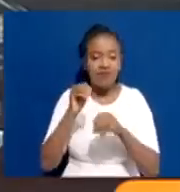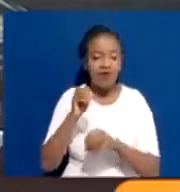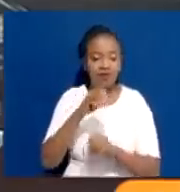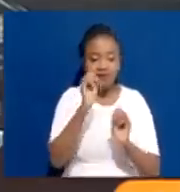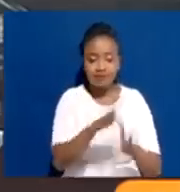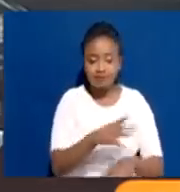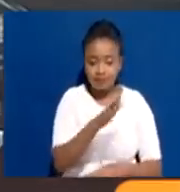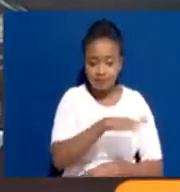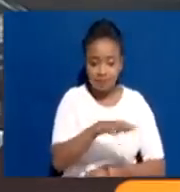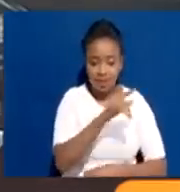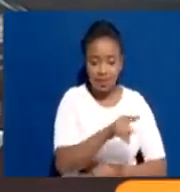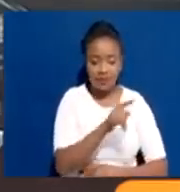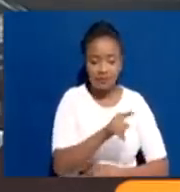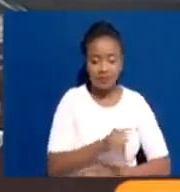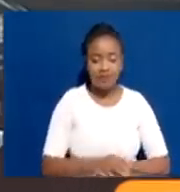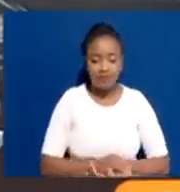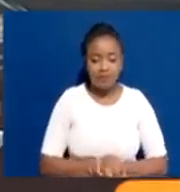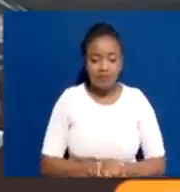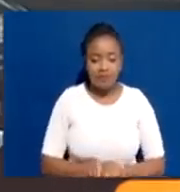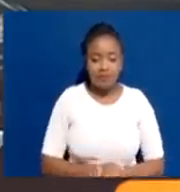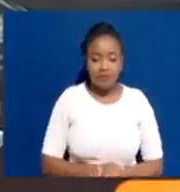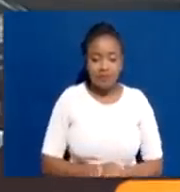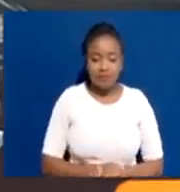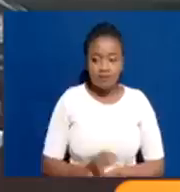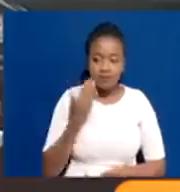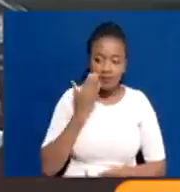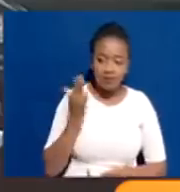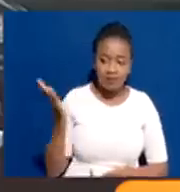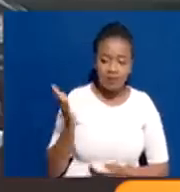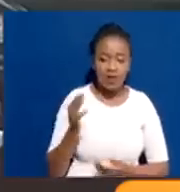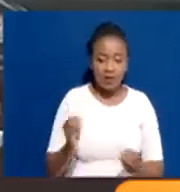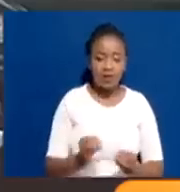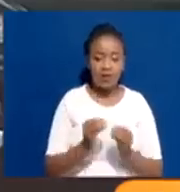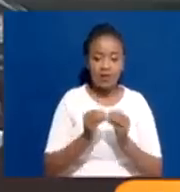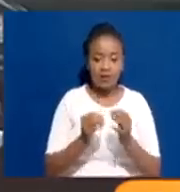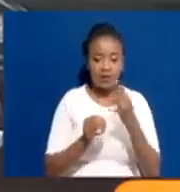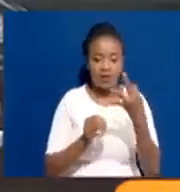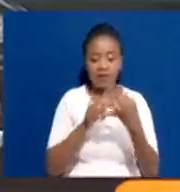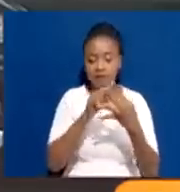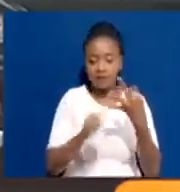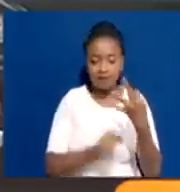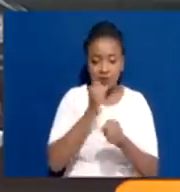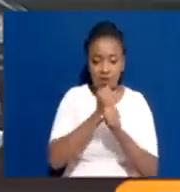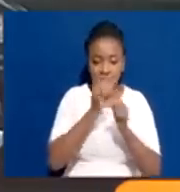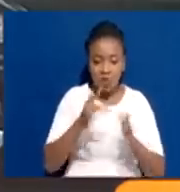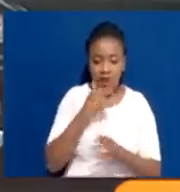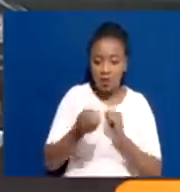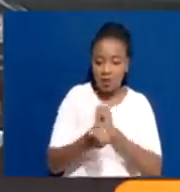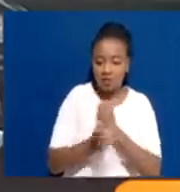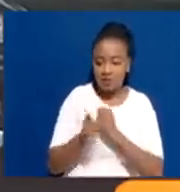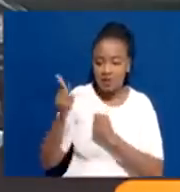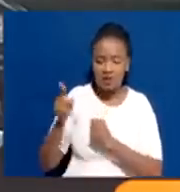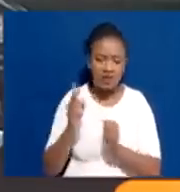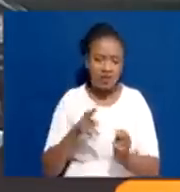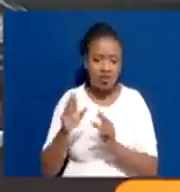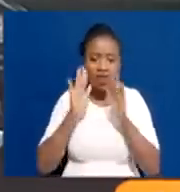Sikawa Enoosaen Road. Citizen TV caught up with three of his workers who described him as a calm